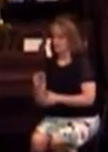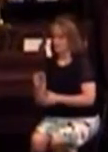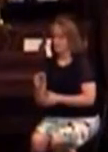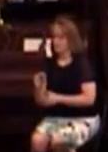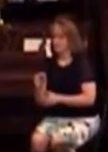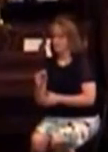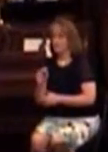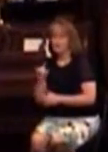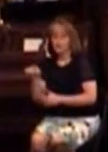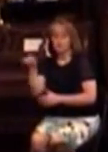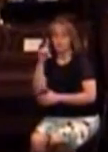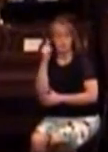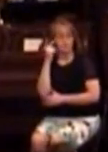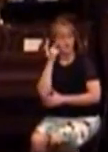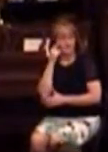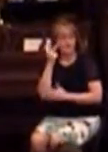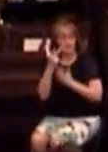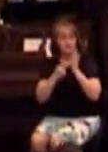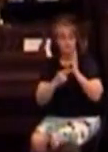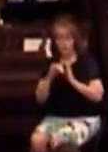area of Jimmy's life